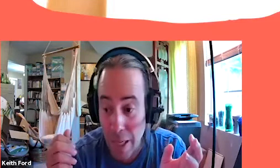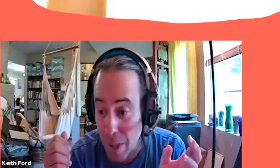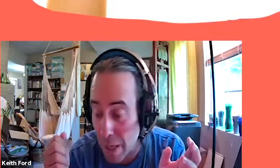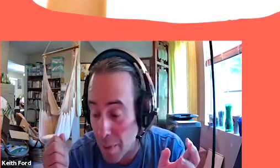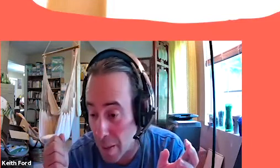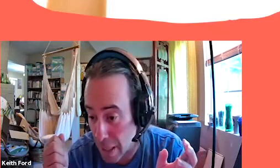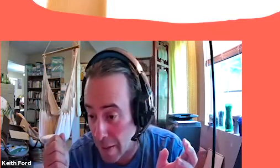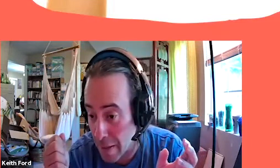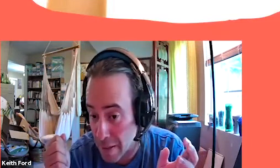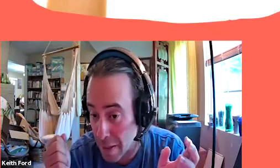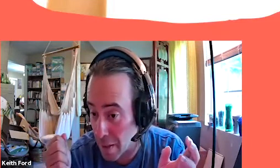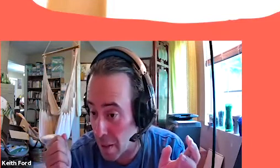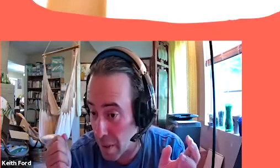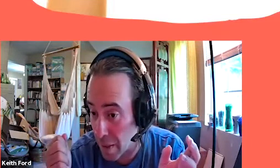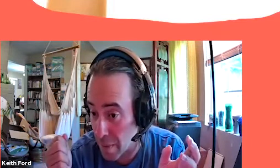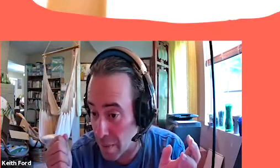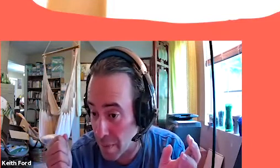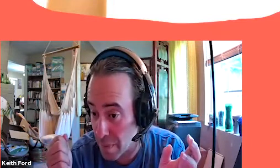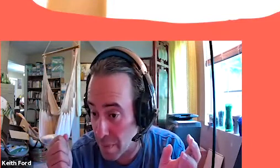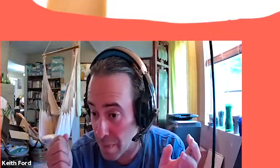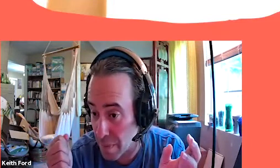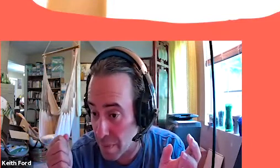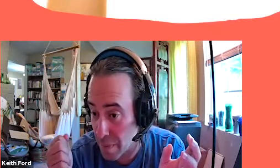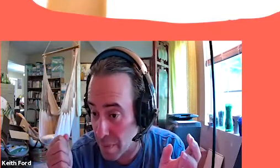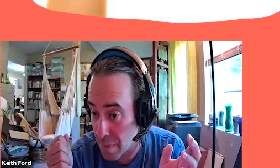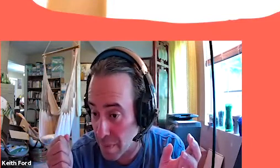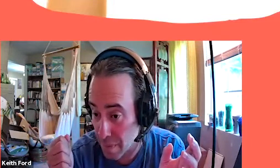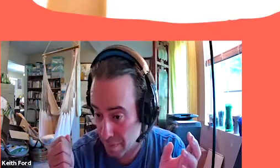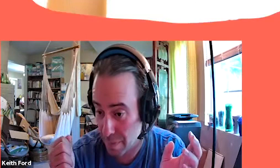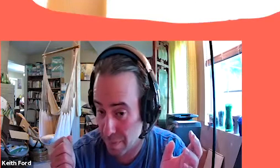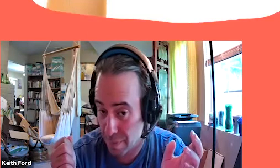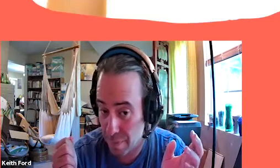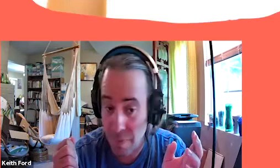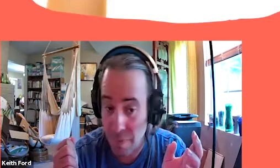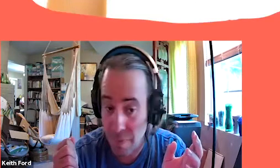and you cannot be evaluated on anything that is not in the contract.